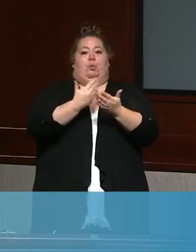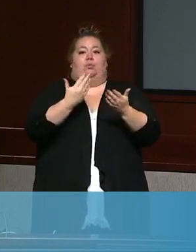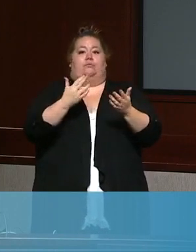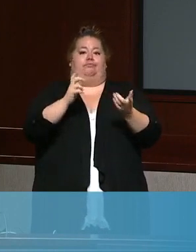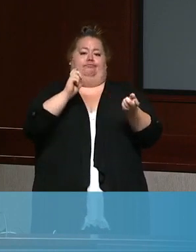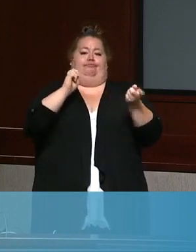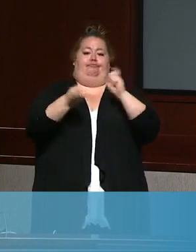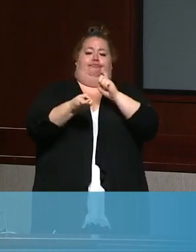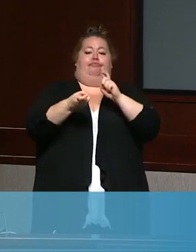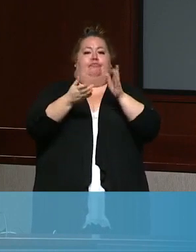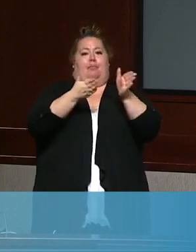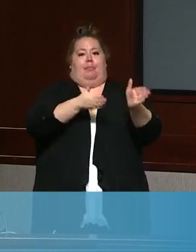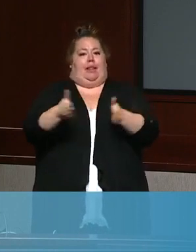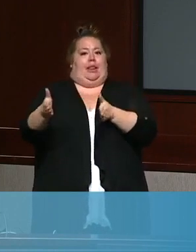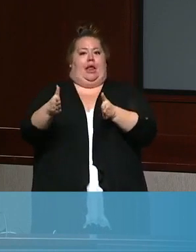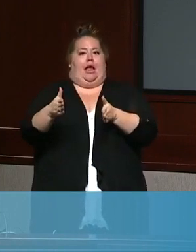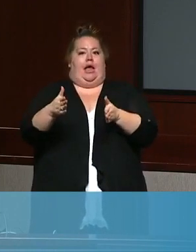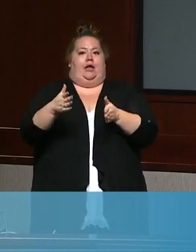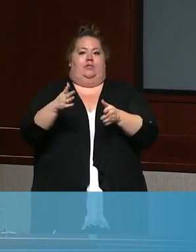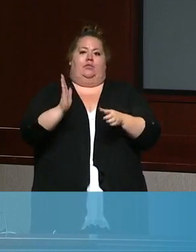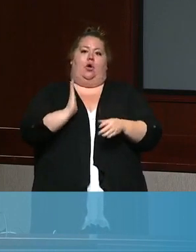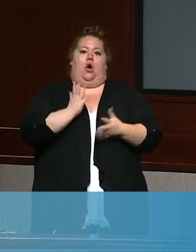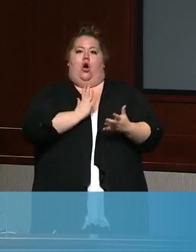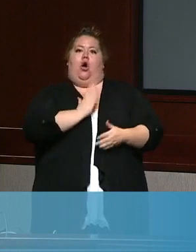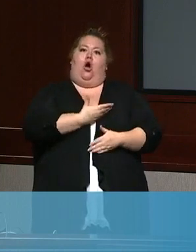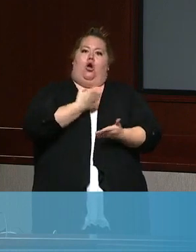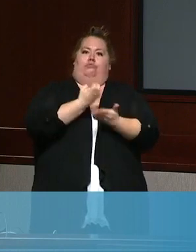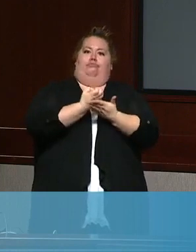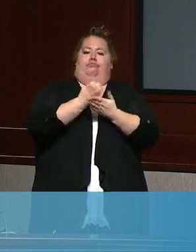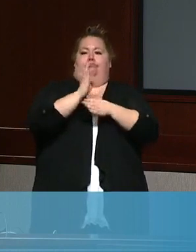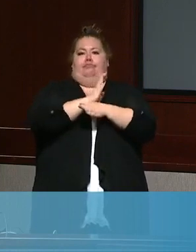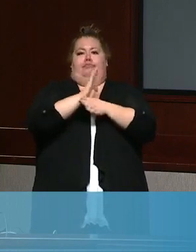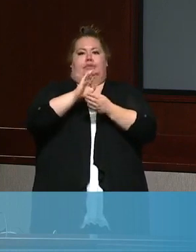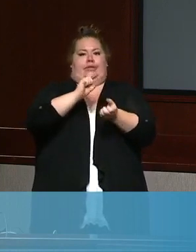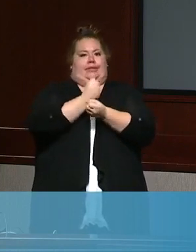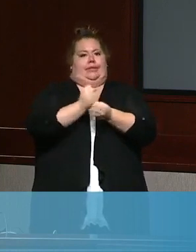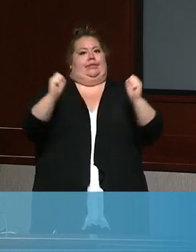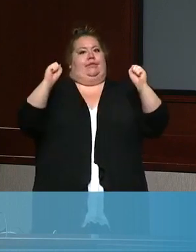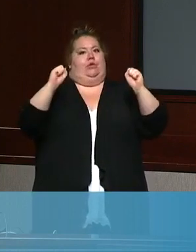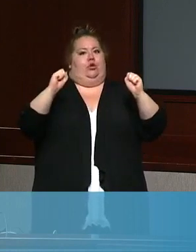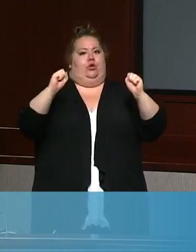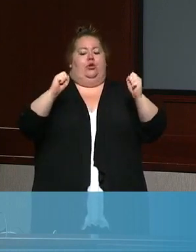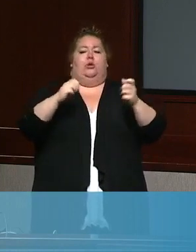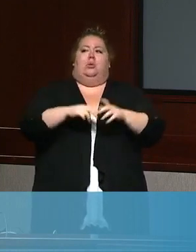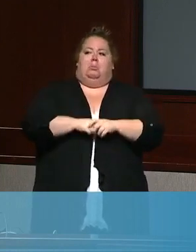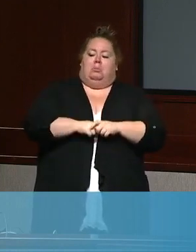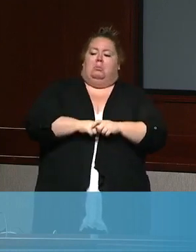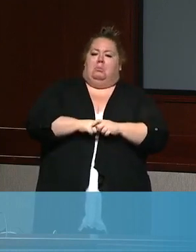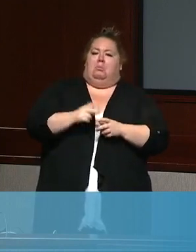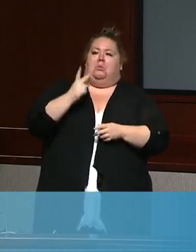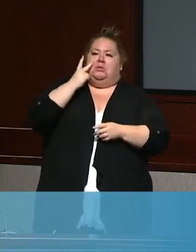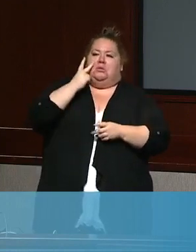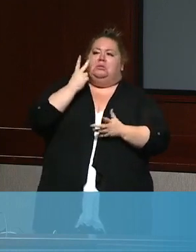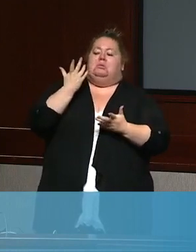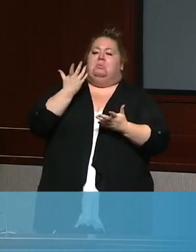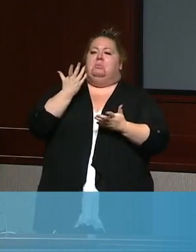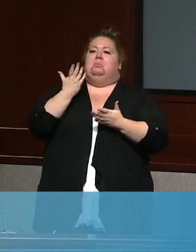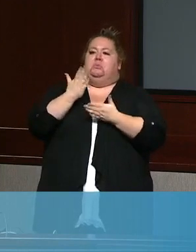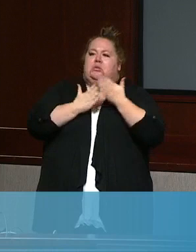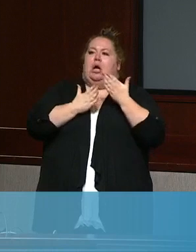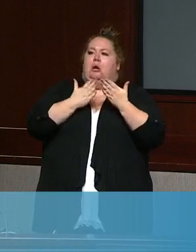economy. While we were, frankly, grateful to see that there was some specificity and